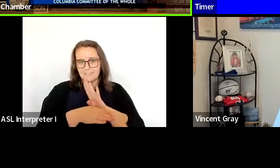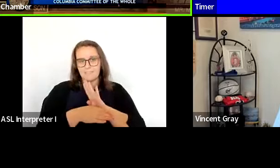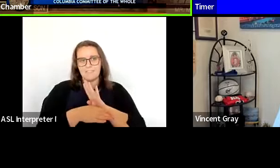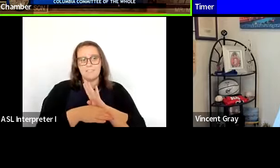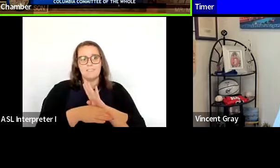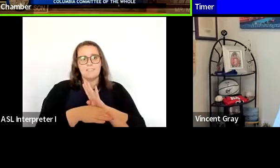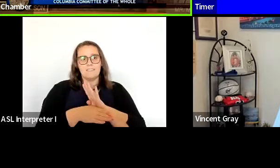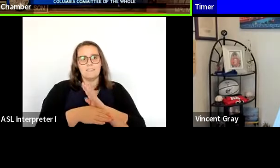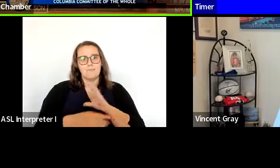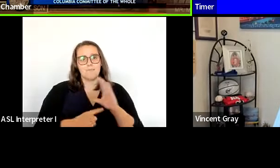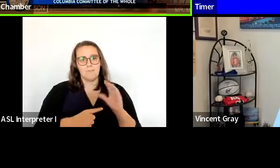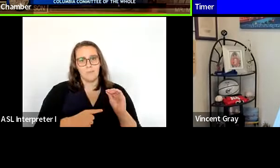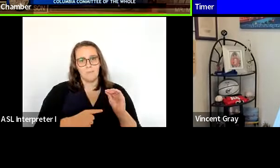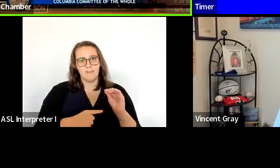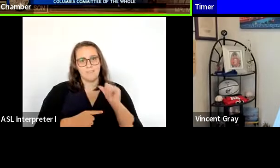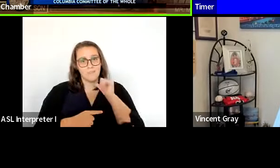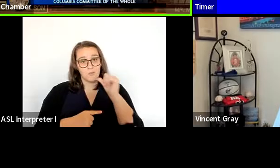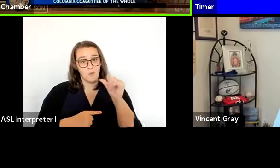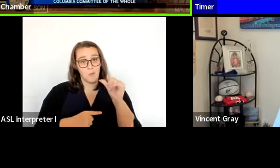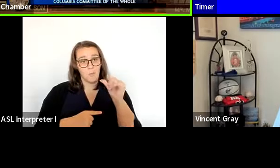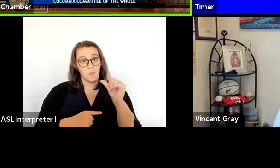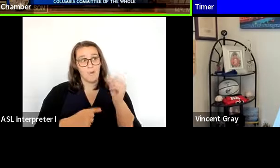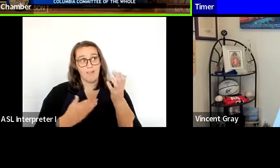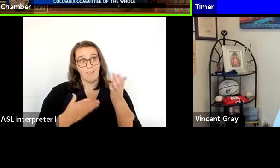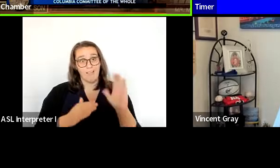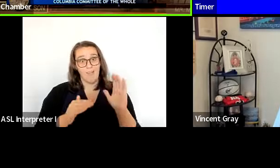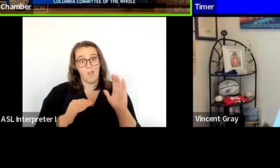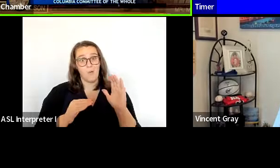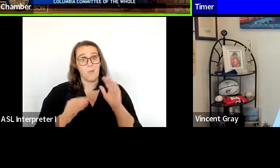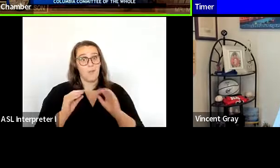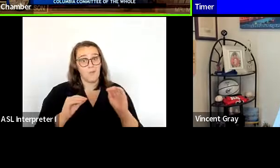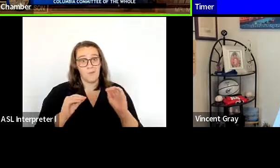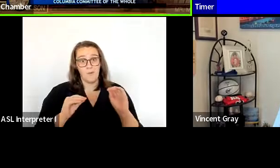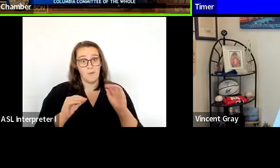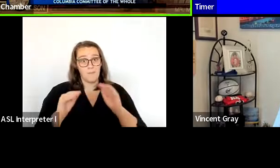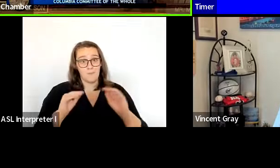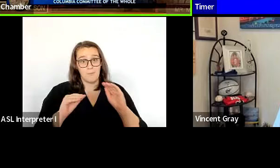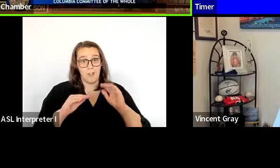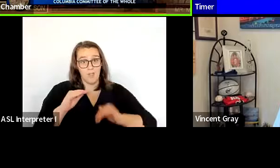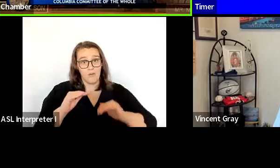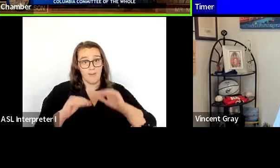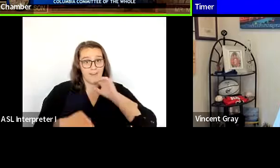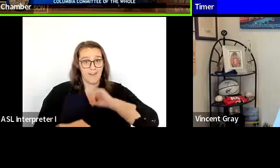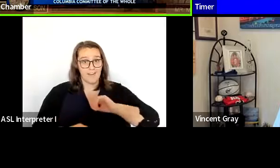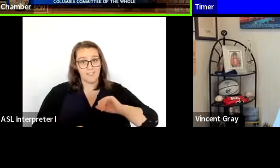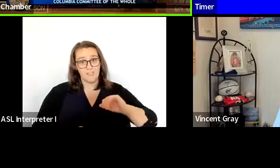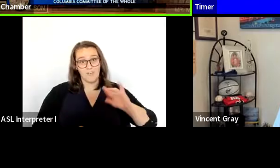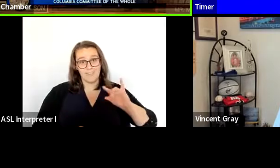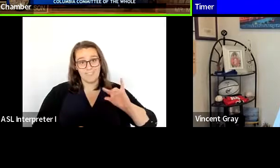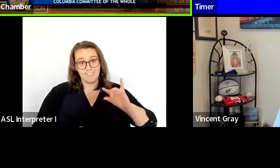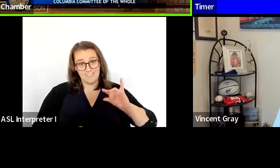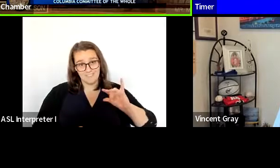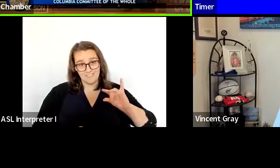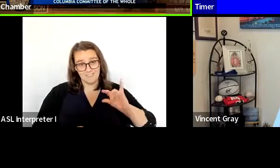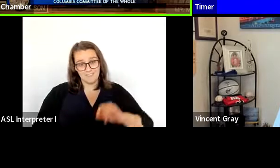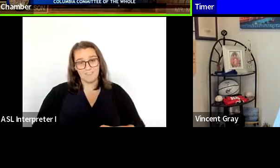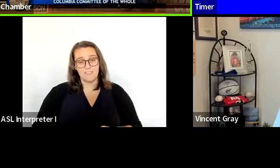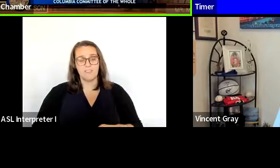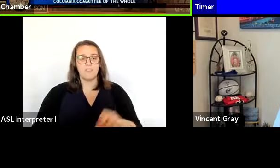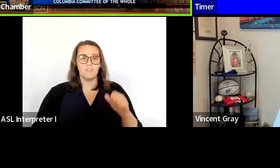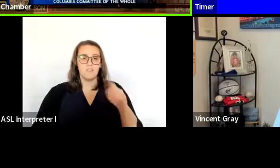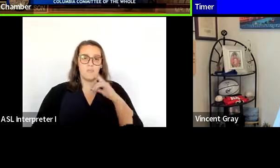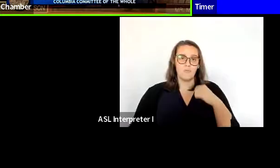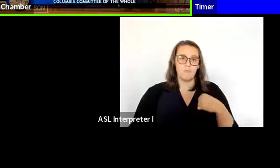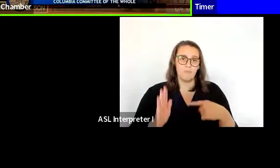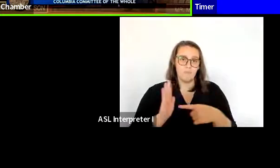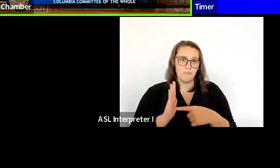establishments that do not permit anyone under the age of 18 to enter the premises, consistent with recommendations from public witnesses and laws in other jurisdictions.